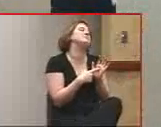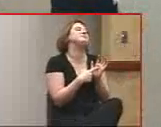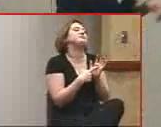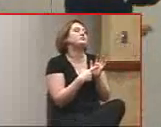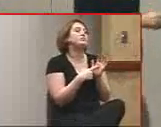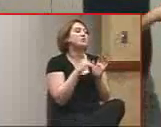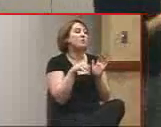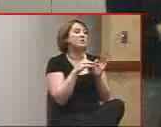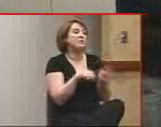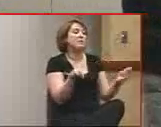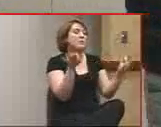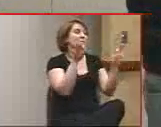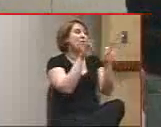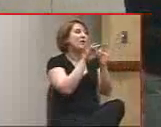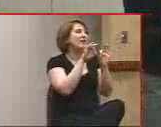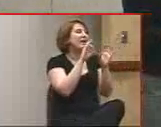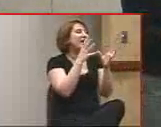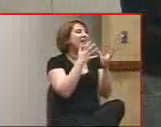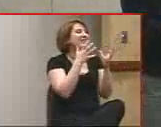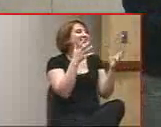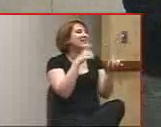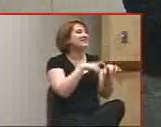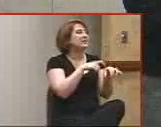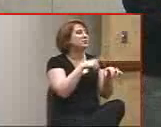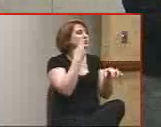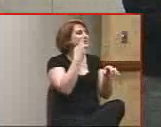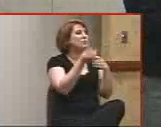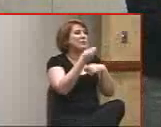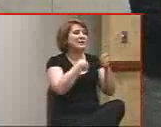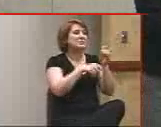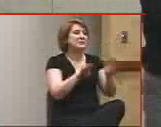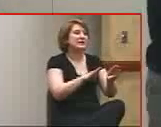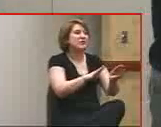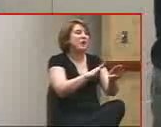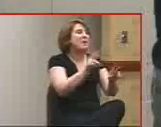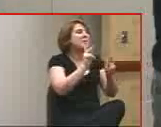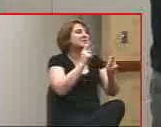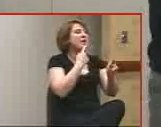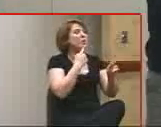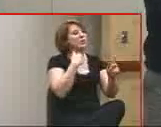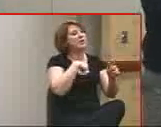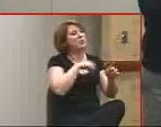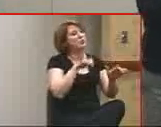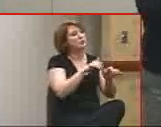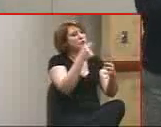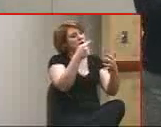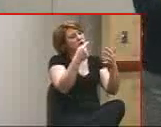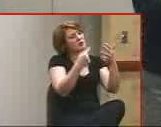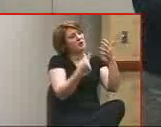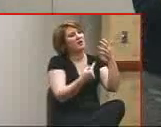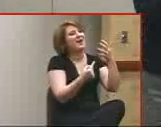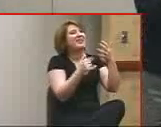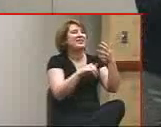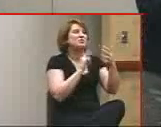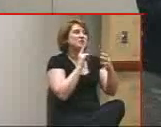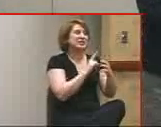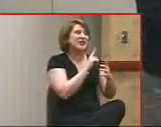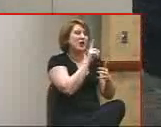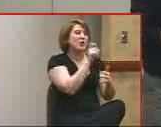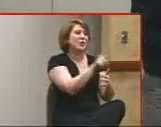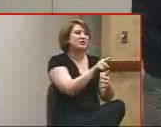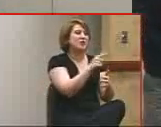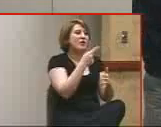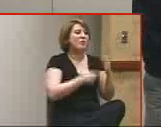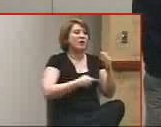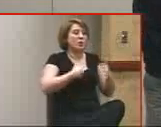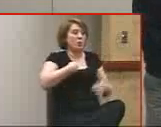important that a lot of times when you do see replacement behavior, you'll see people say, we're going to do this and this and this. And remember, that's really a question. What